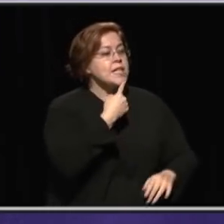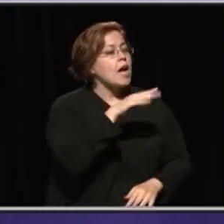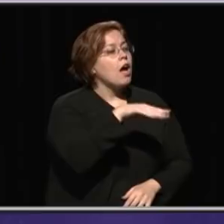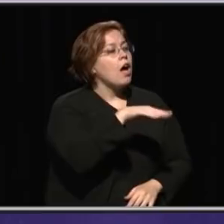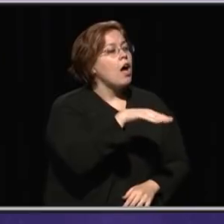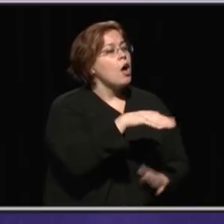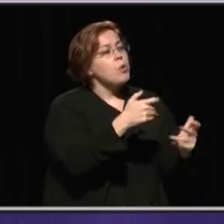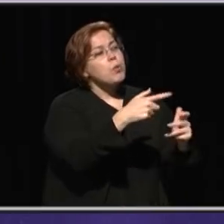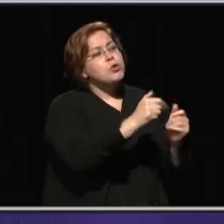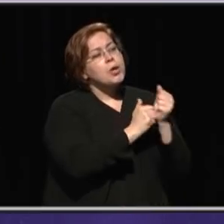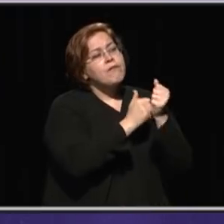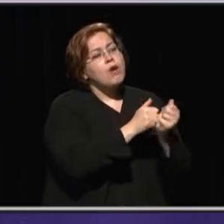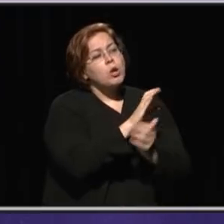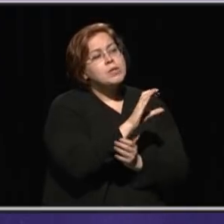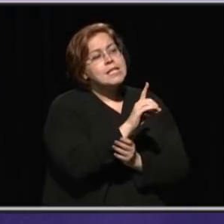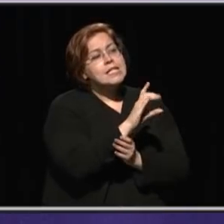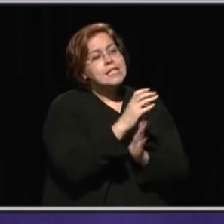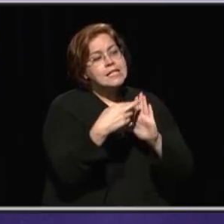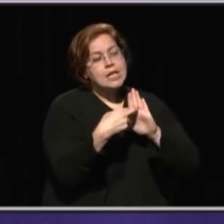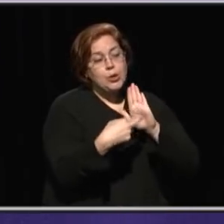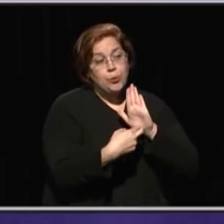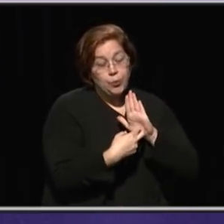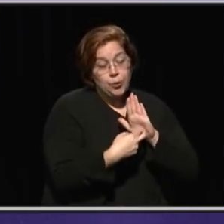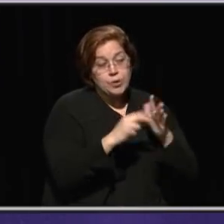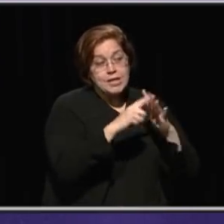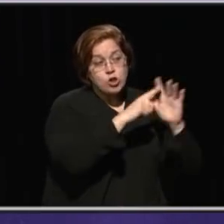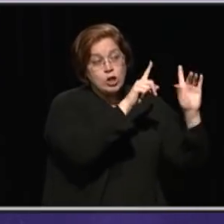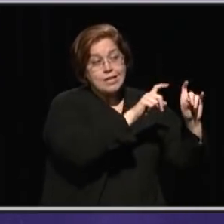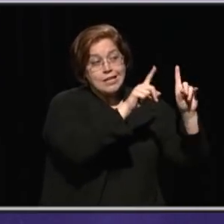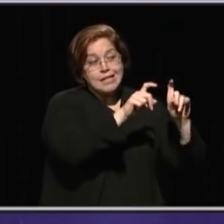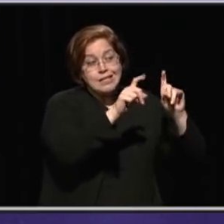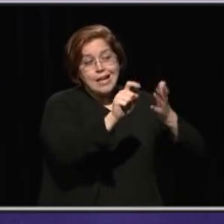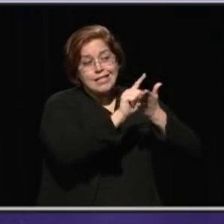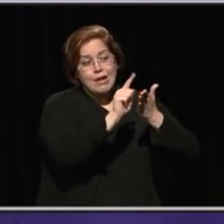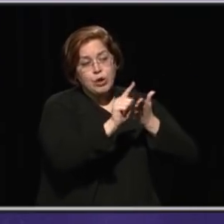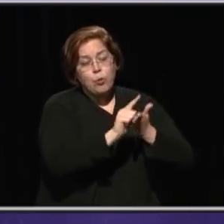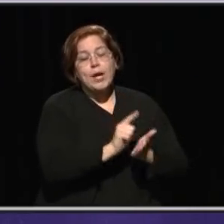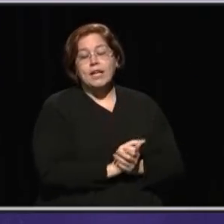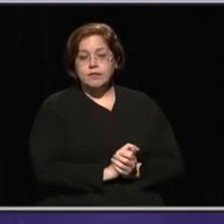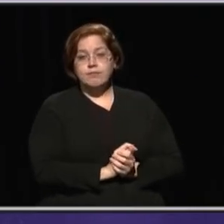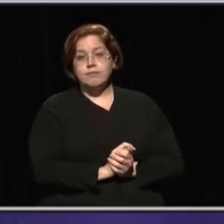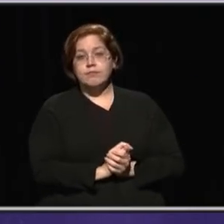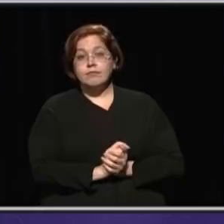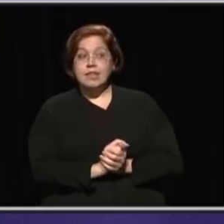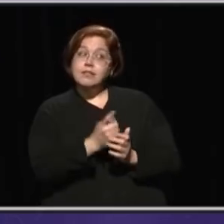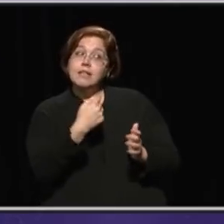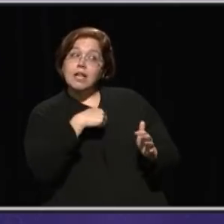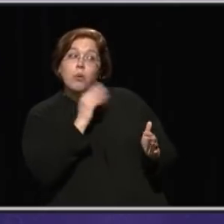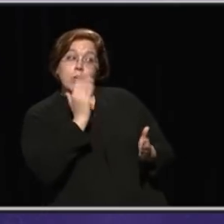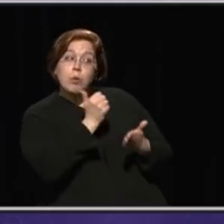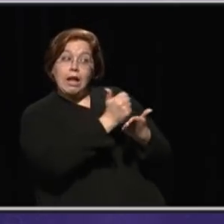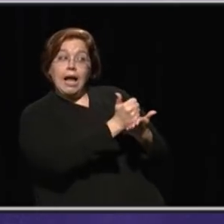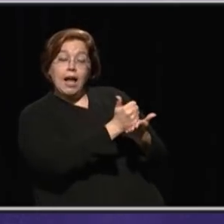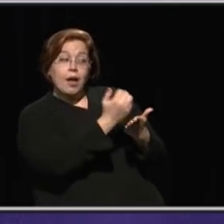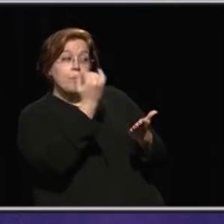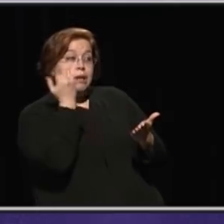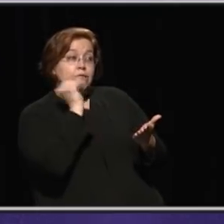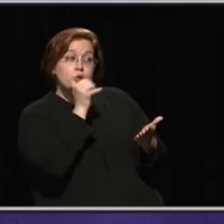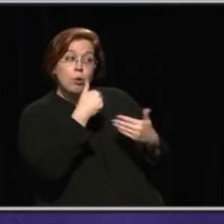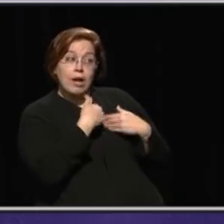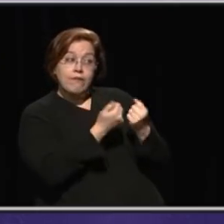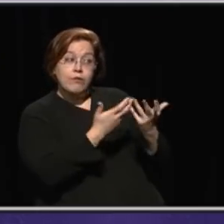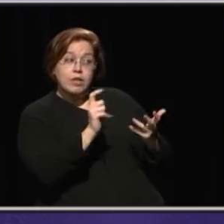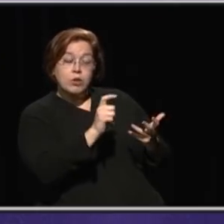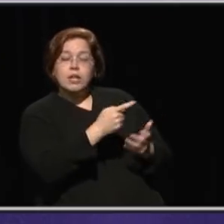want you to follow the CDC guidelines and start doing this weekly testing. And we can help you with that if you don't have all the